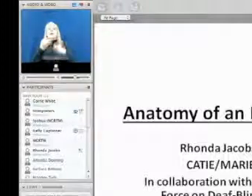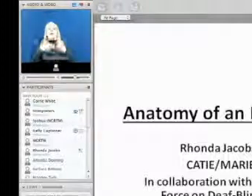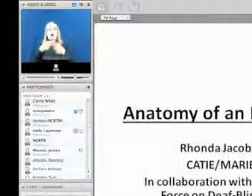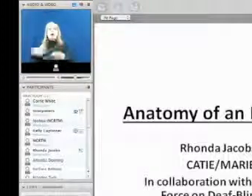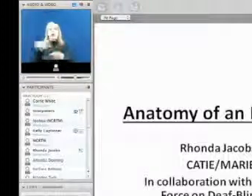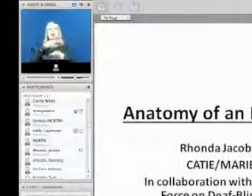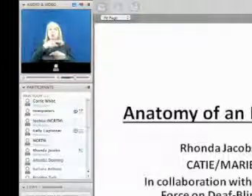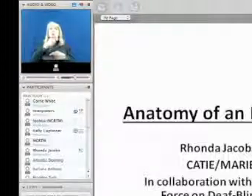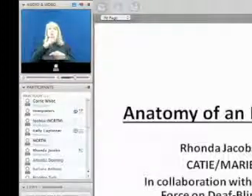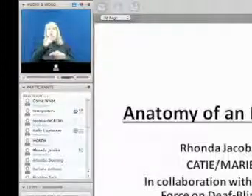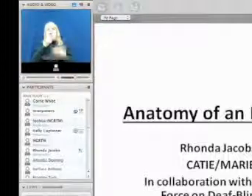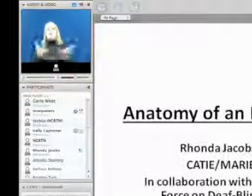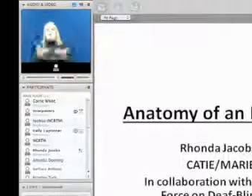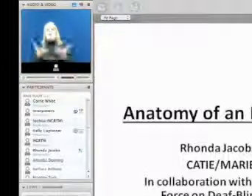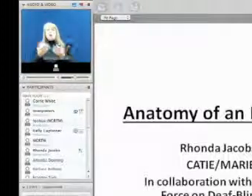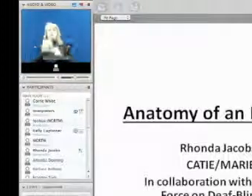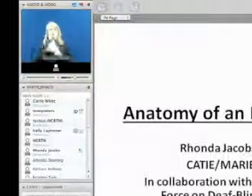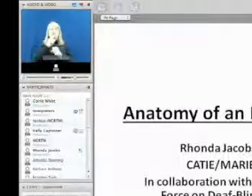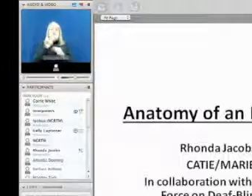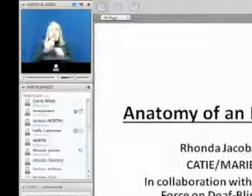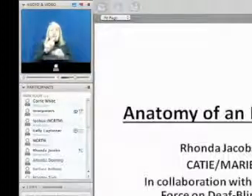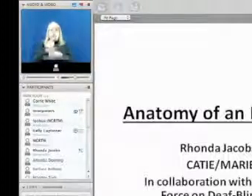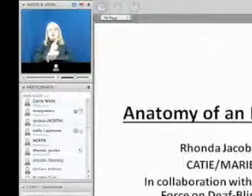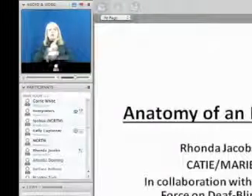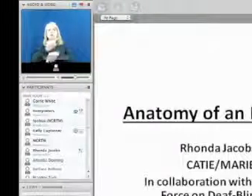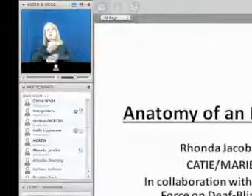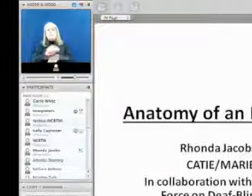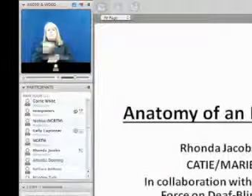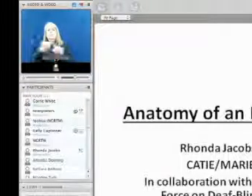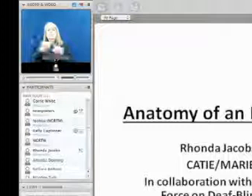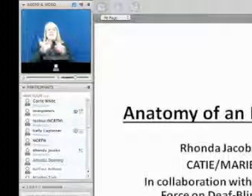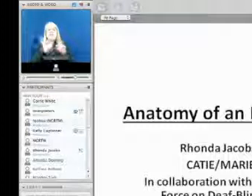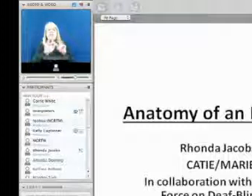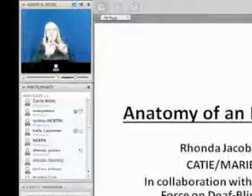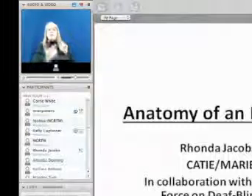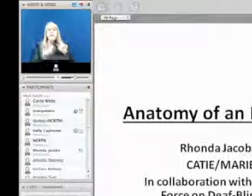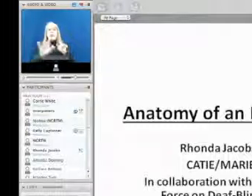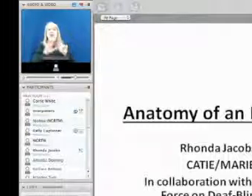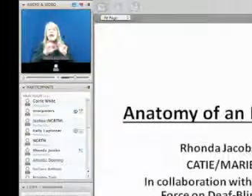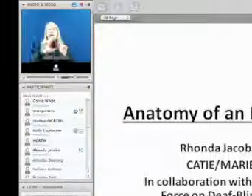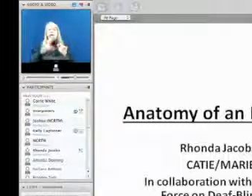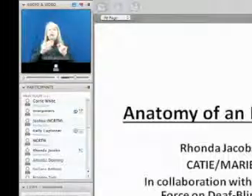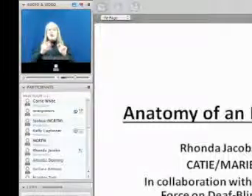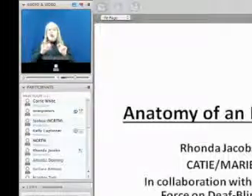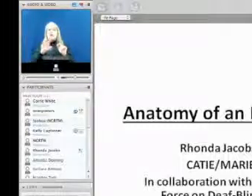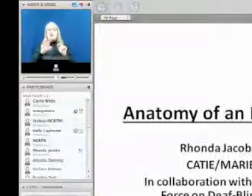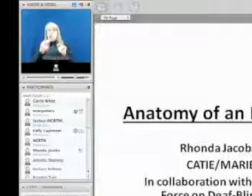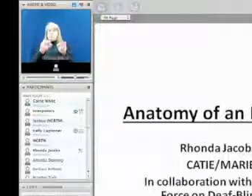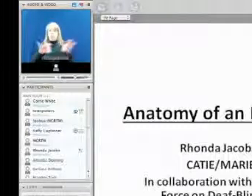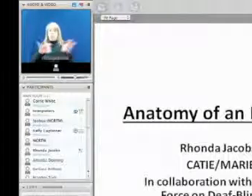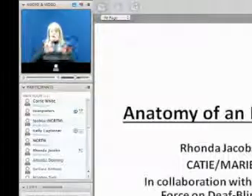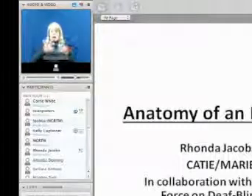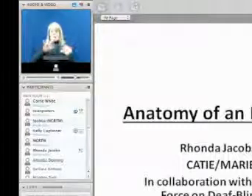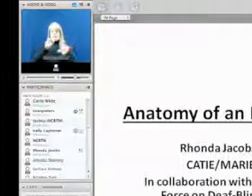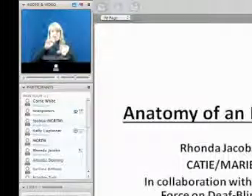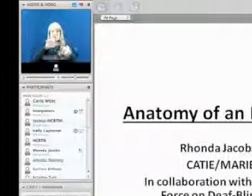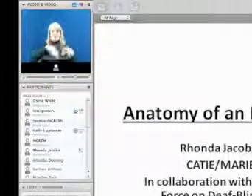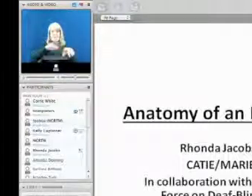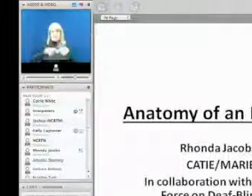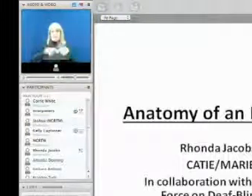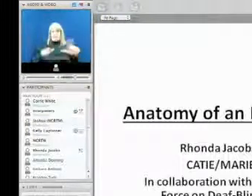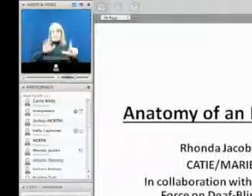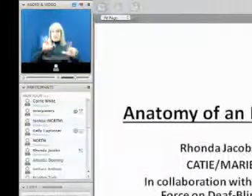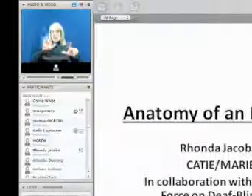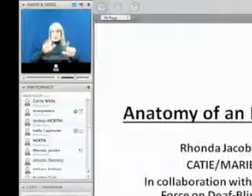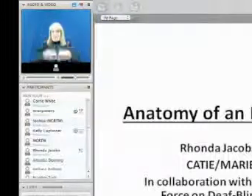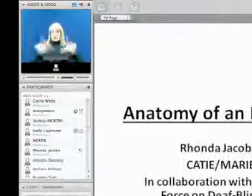learn your way around the various buttons and the chat box. If you can all type into the chat box, which is on the bottom left-hand of your screen,